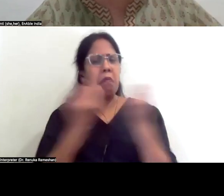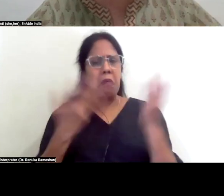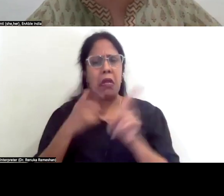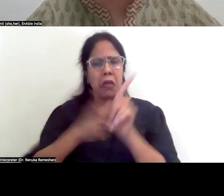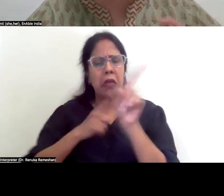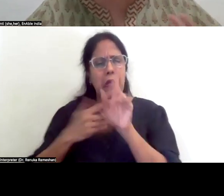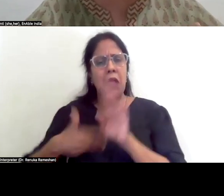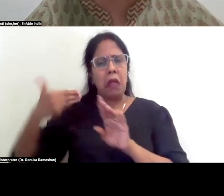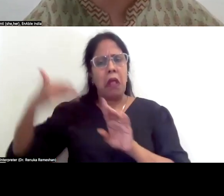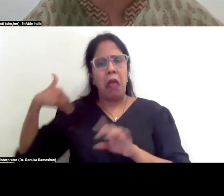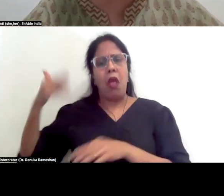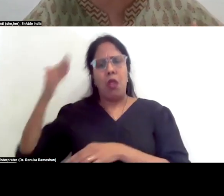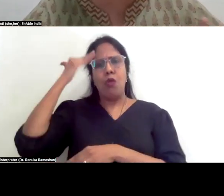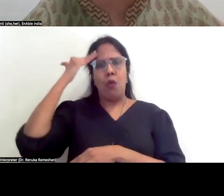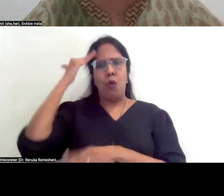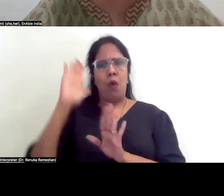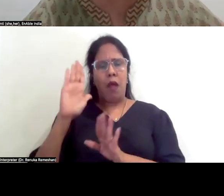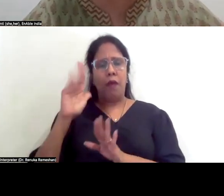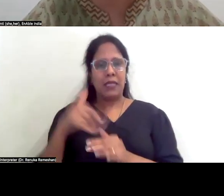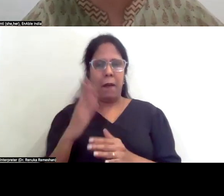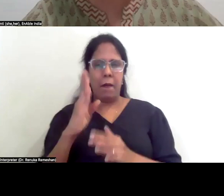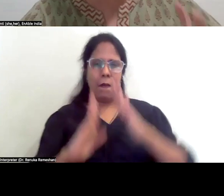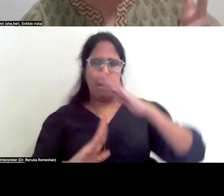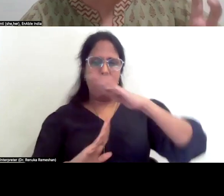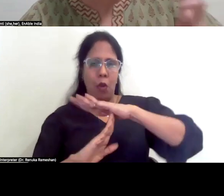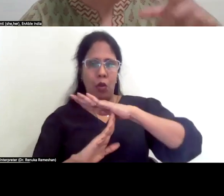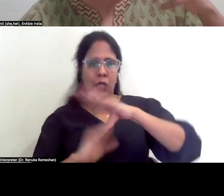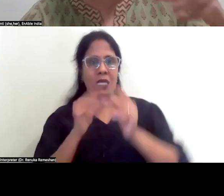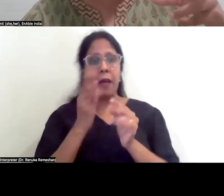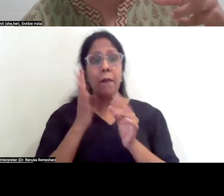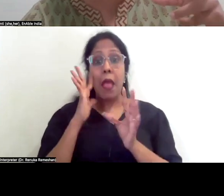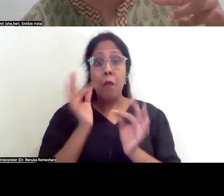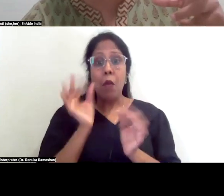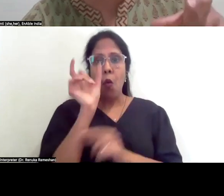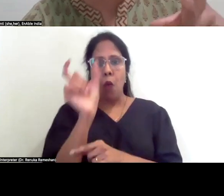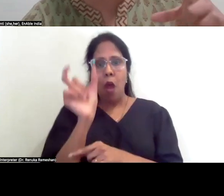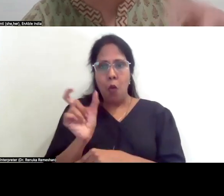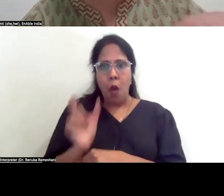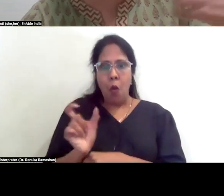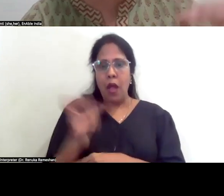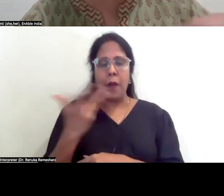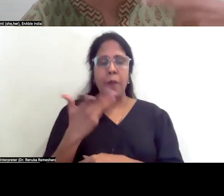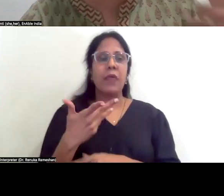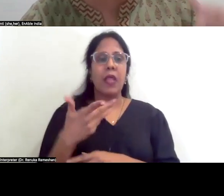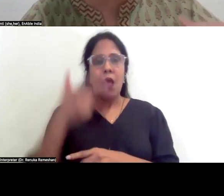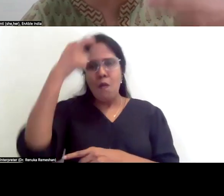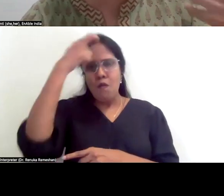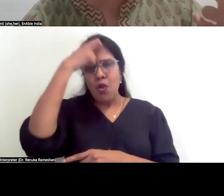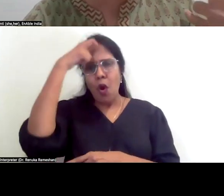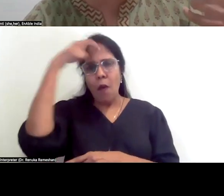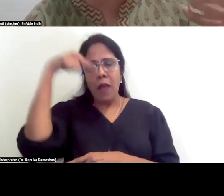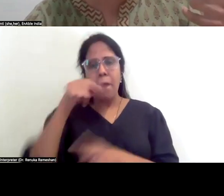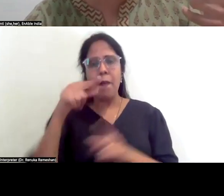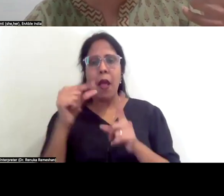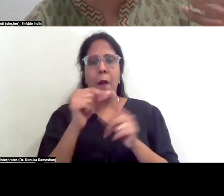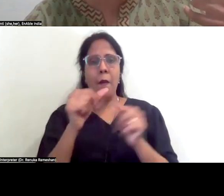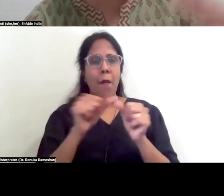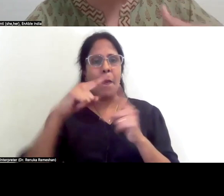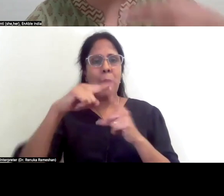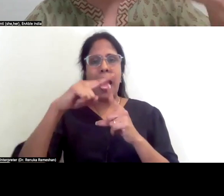take a pause, some important words that we have said, the problem patterns, right? The problems which keep repeating.